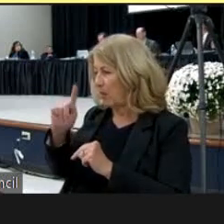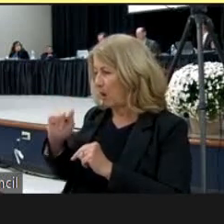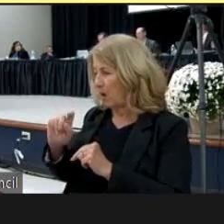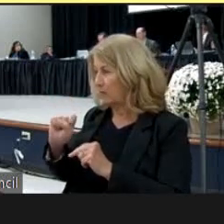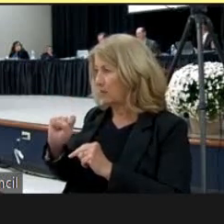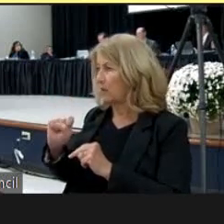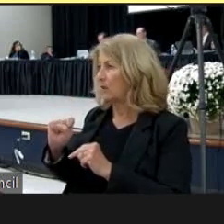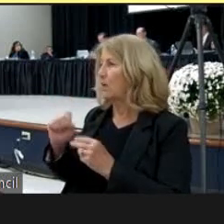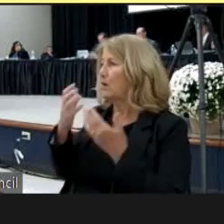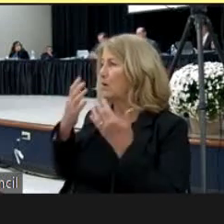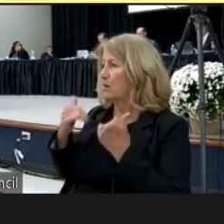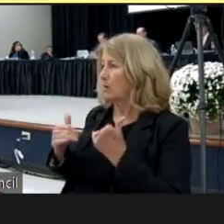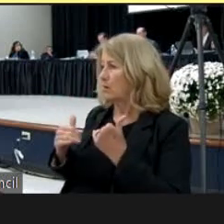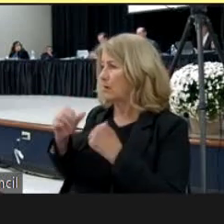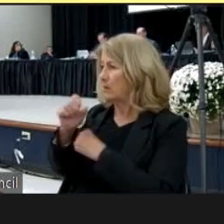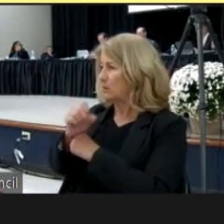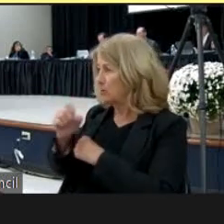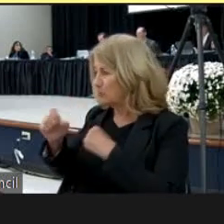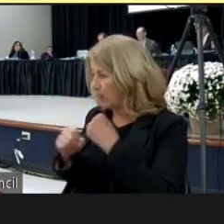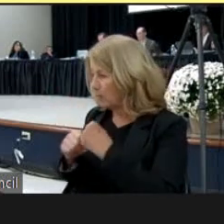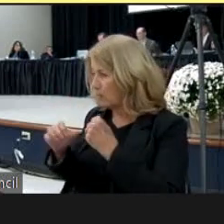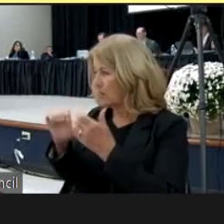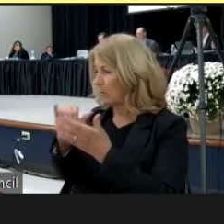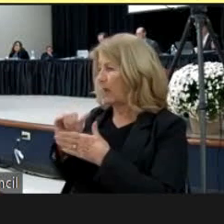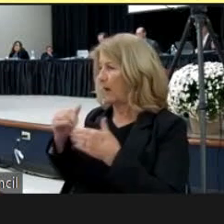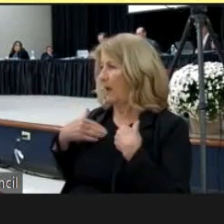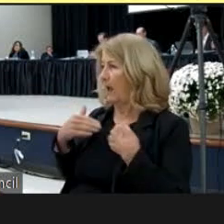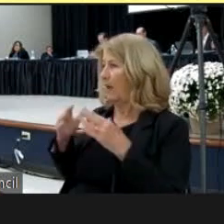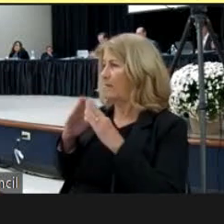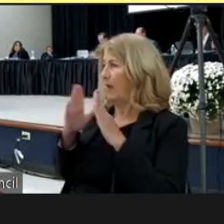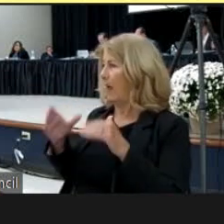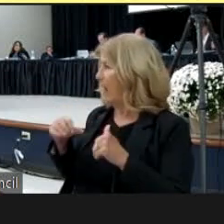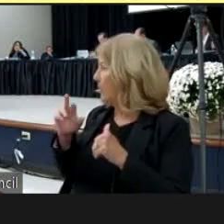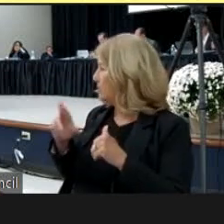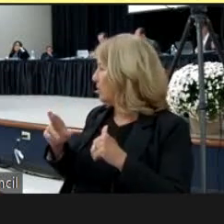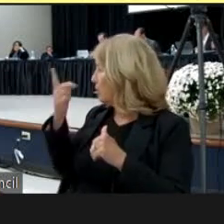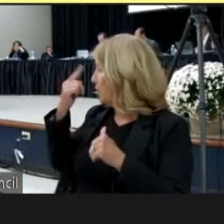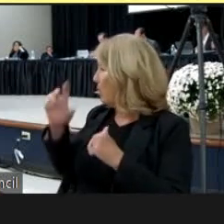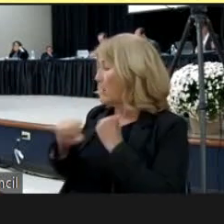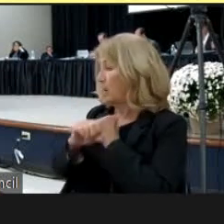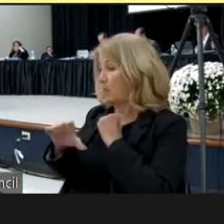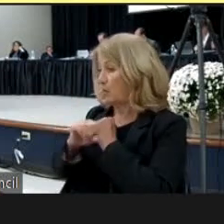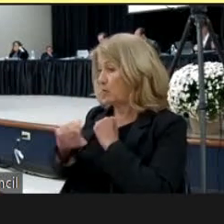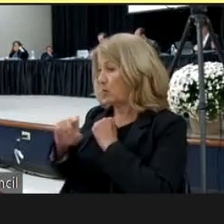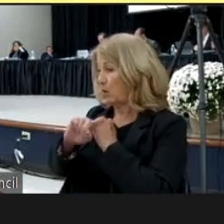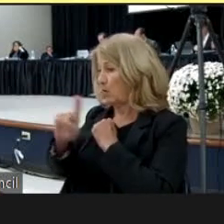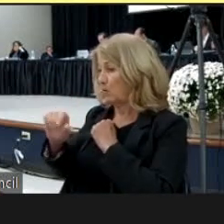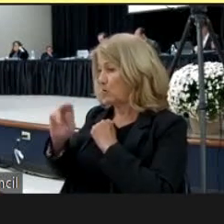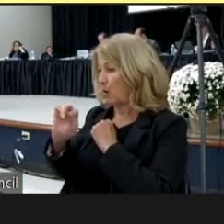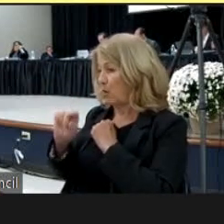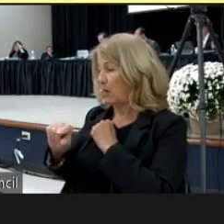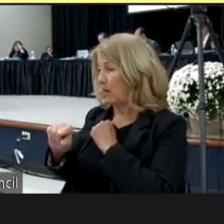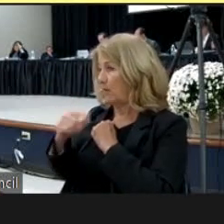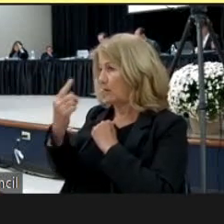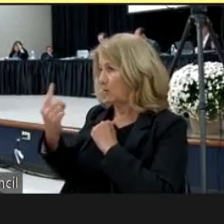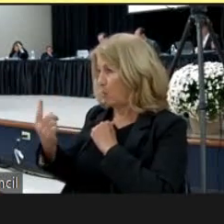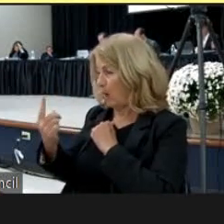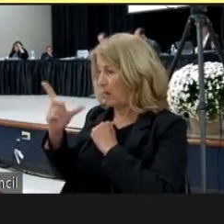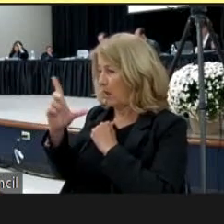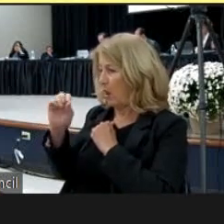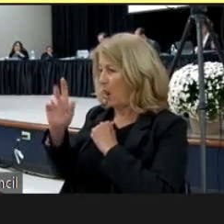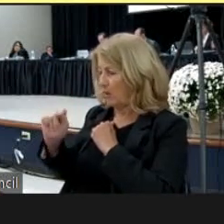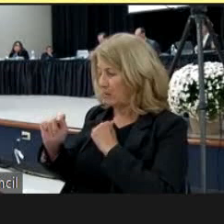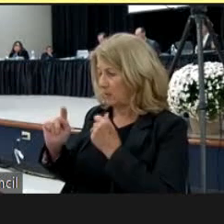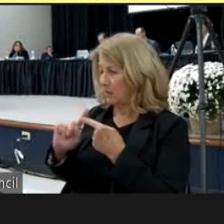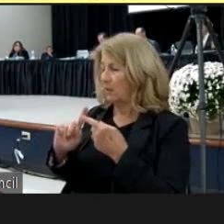that's a house or a business on them of the ones that are proposed to be For the changed? commercial zoning, there's one lot, and